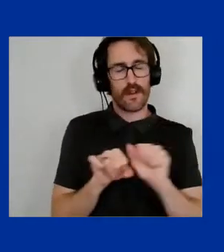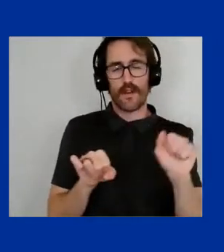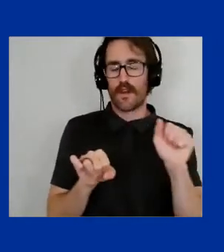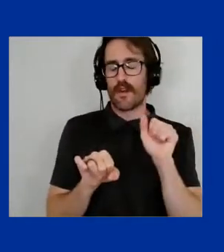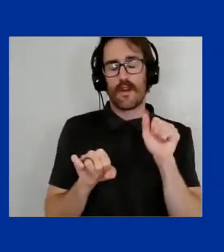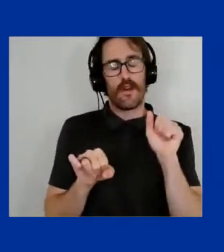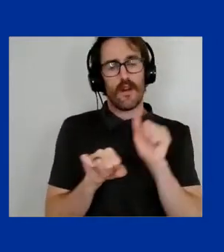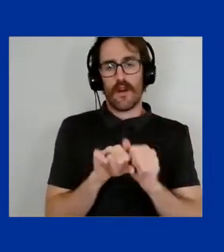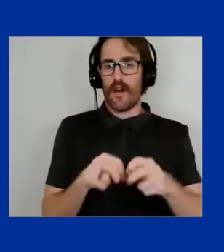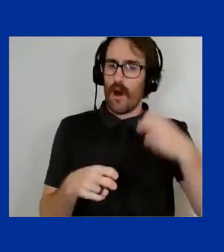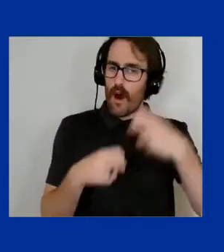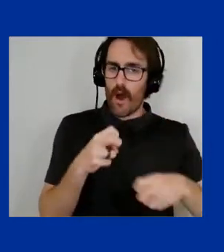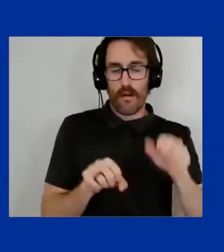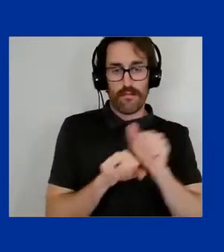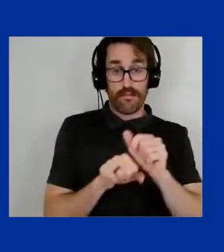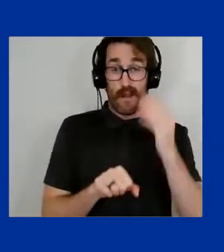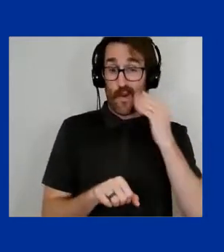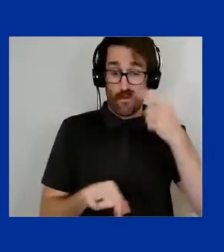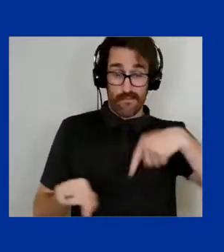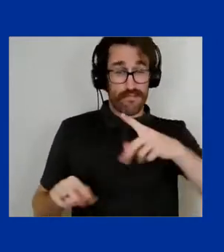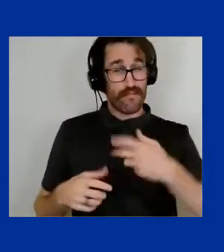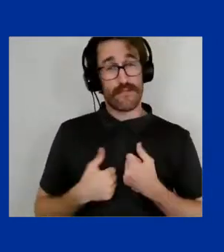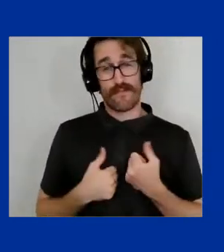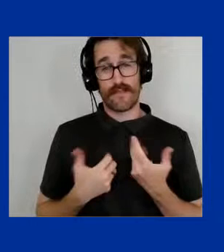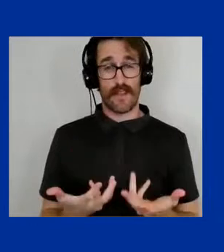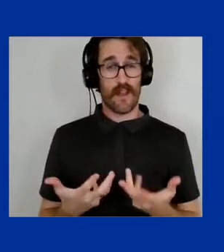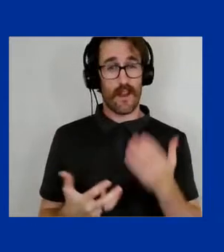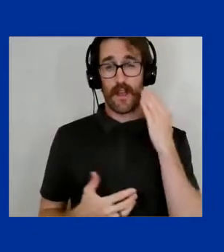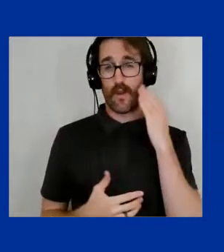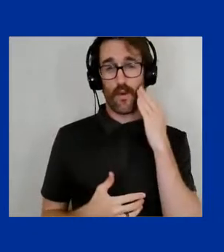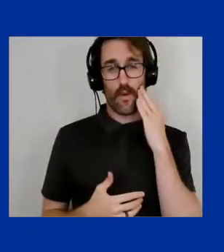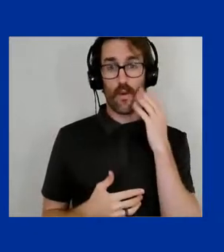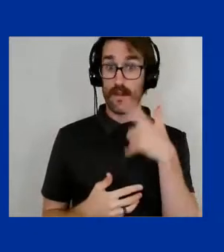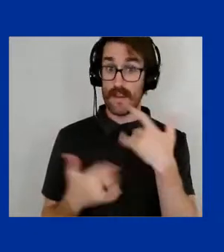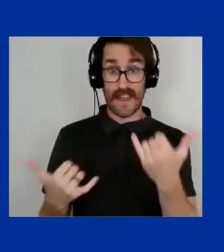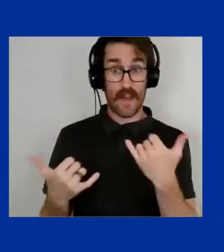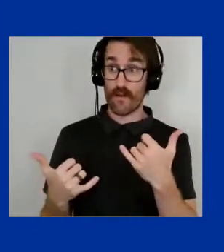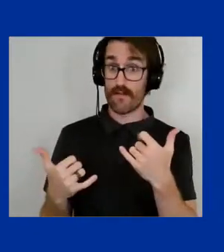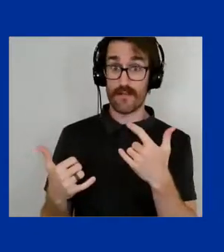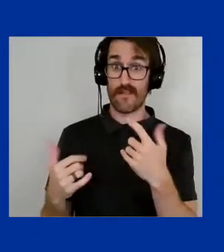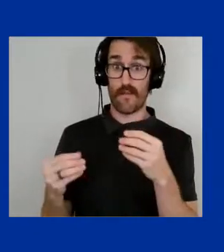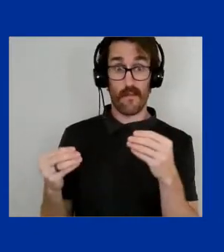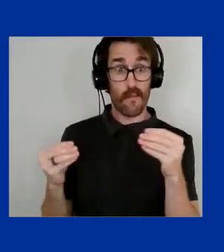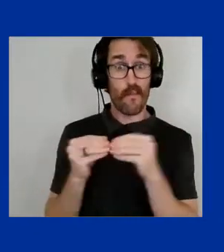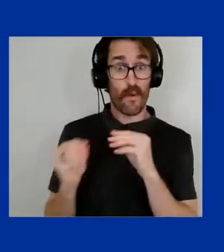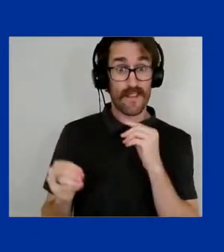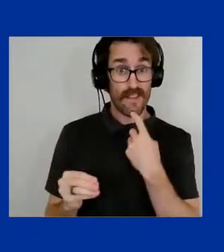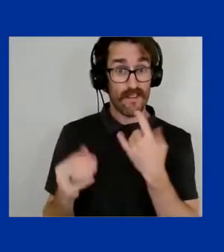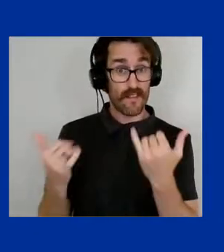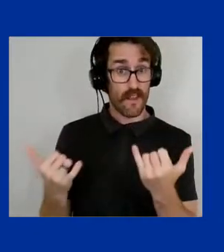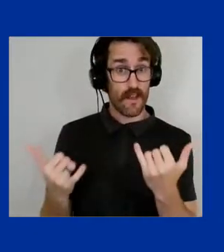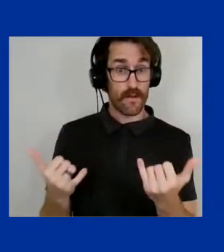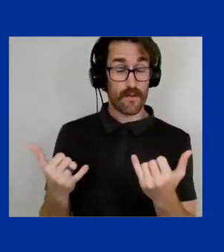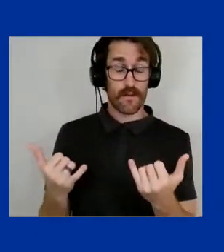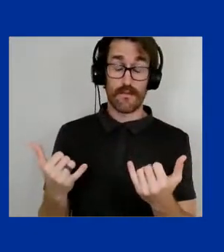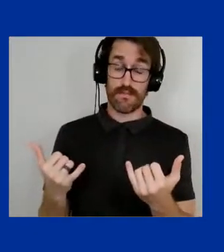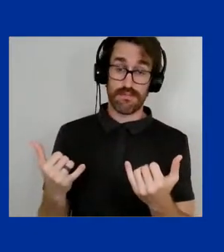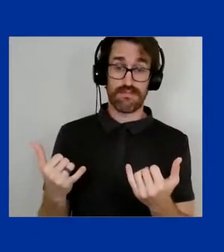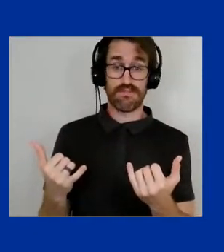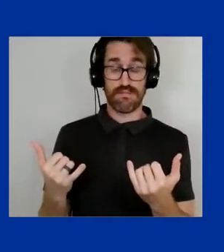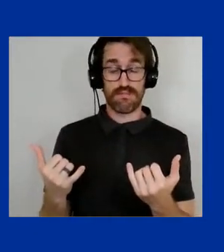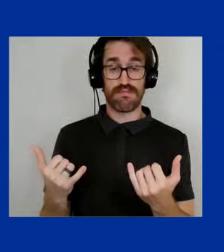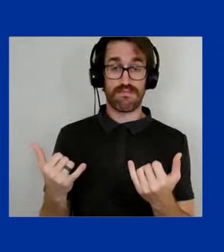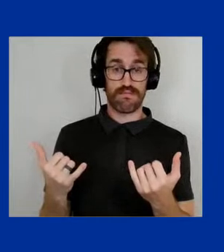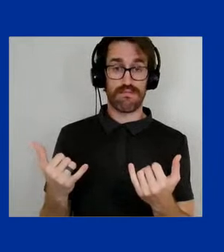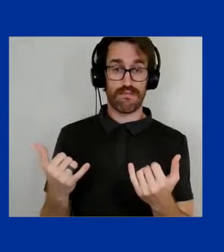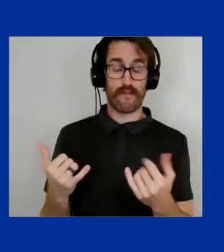this, they're tired too, and now they're facing this, and it's potentially going to be really, really difficult in terms of the type of